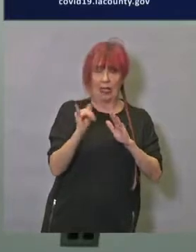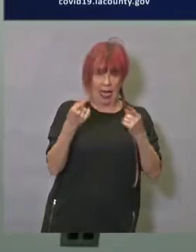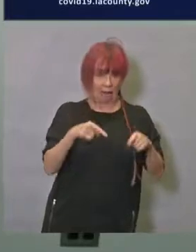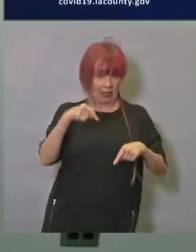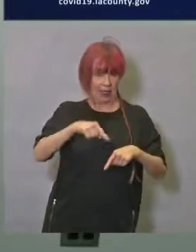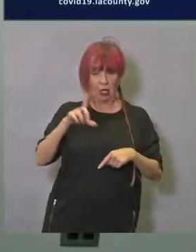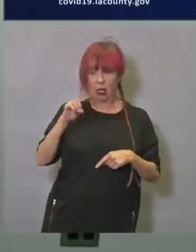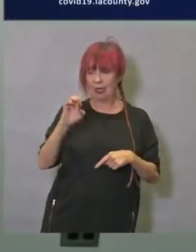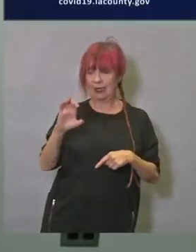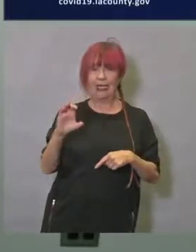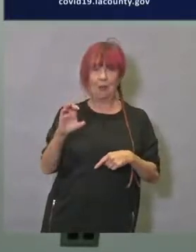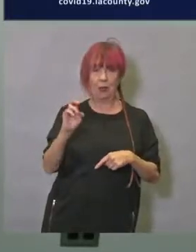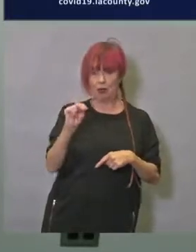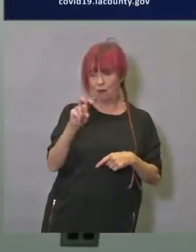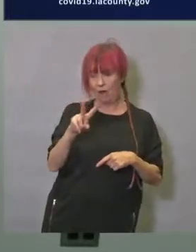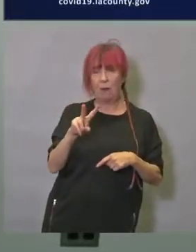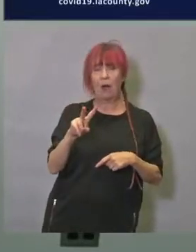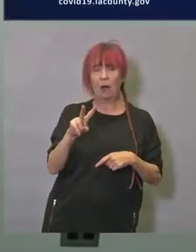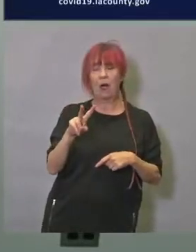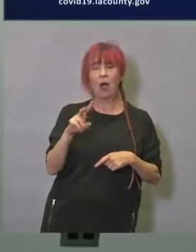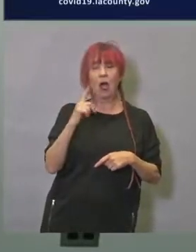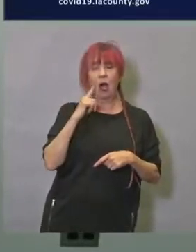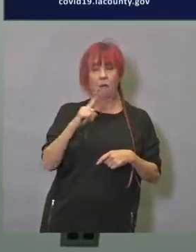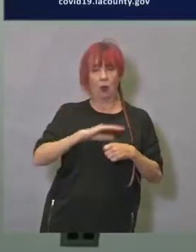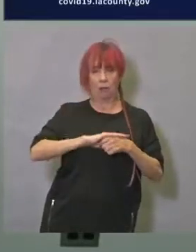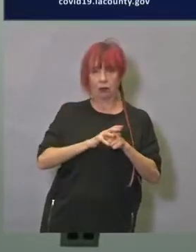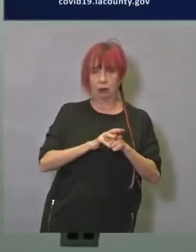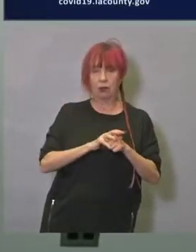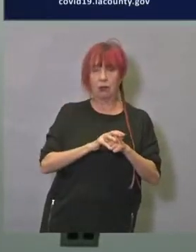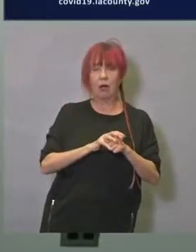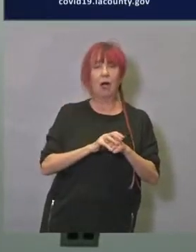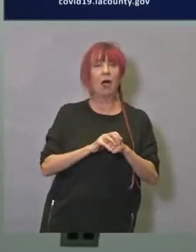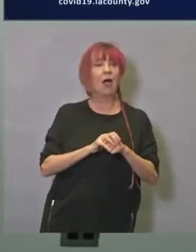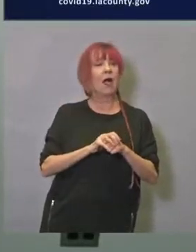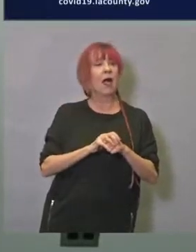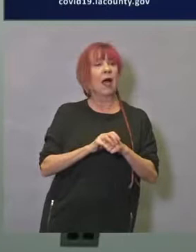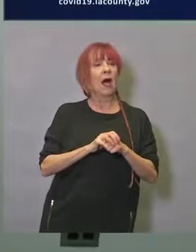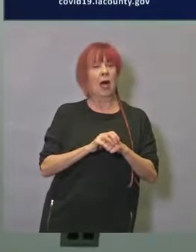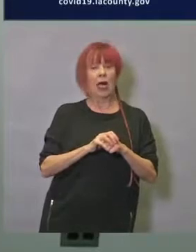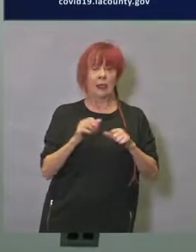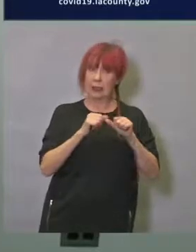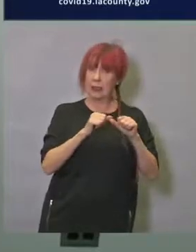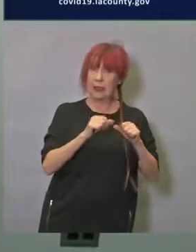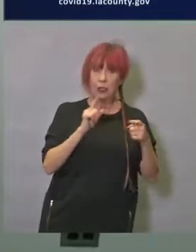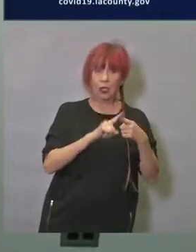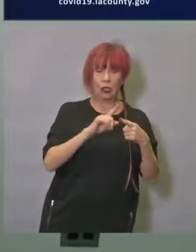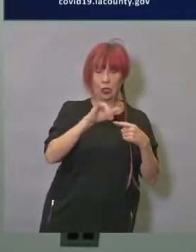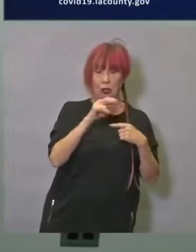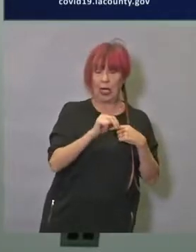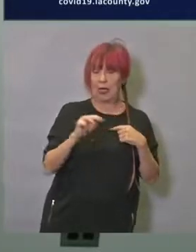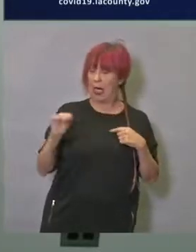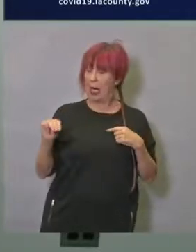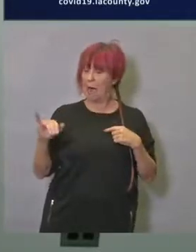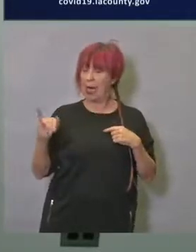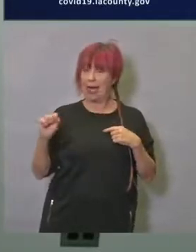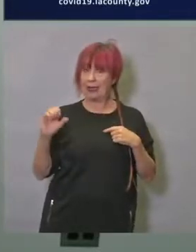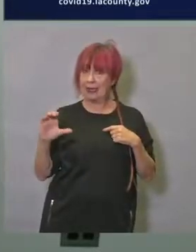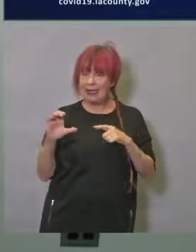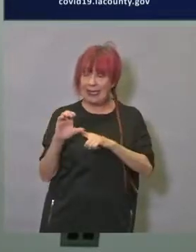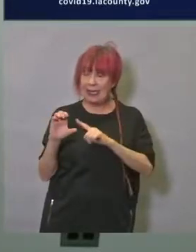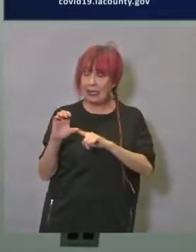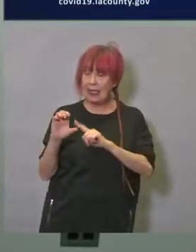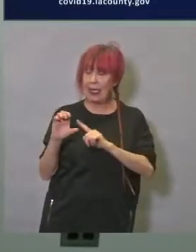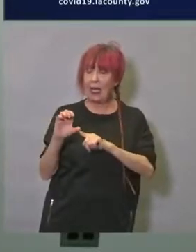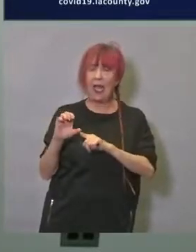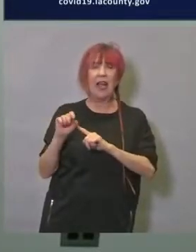December in cases of COVID-19 and even until early January, for MIS-C, which is often